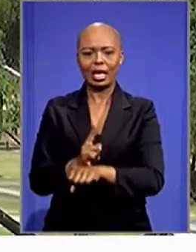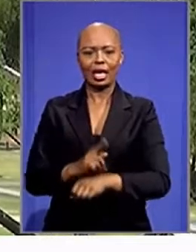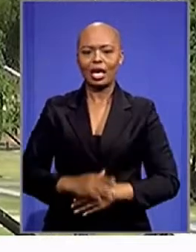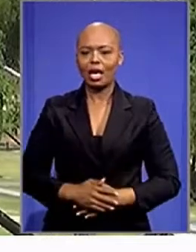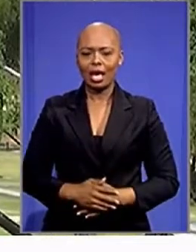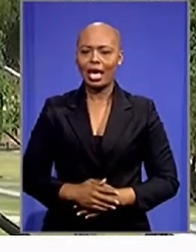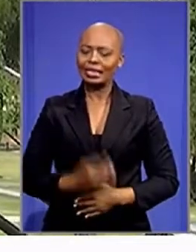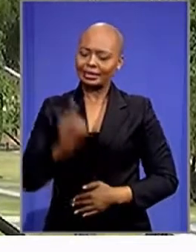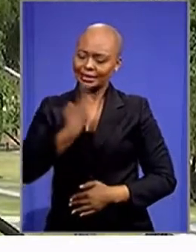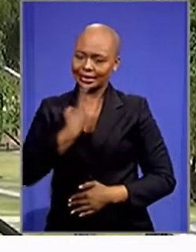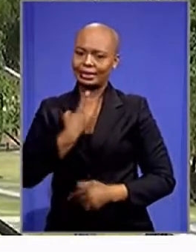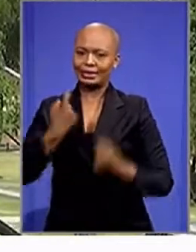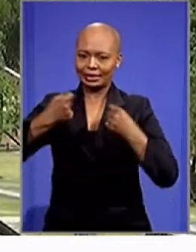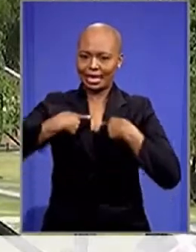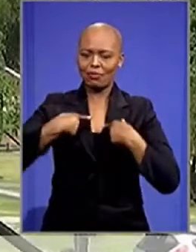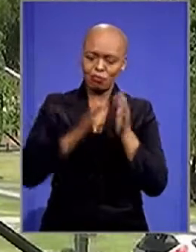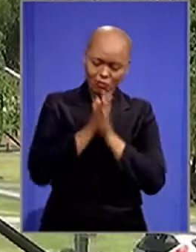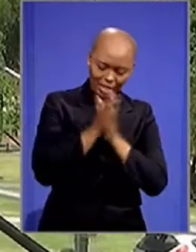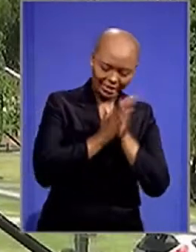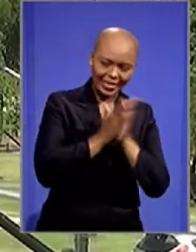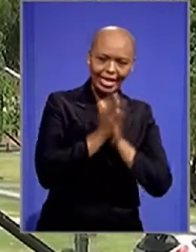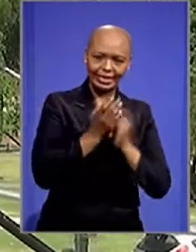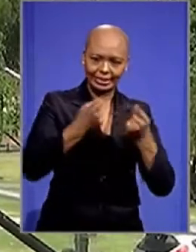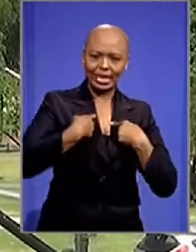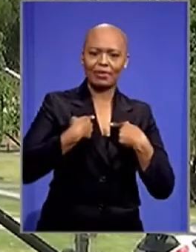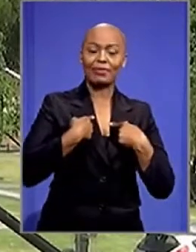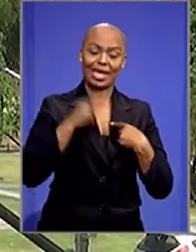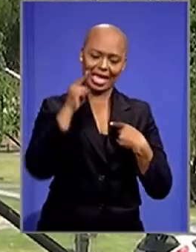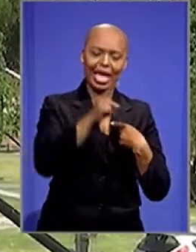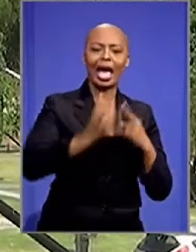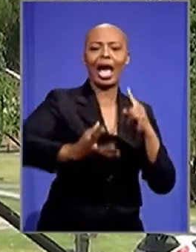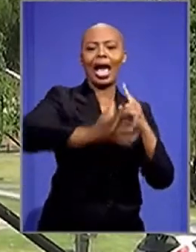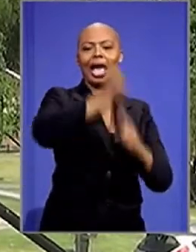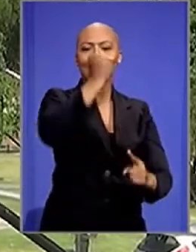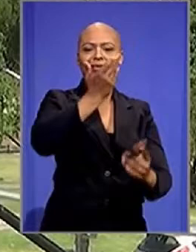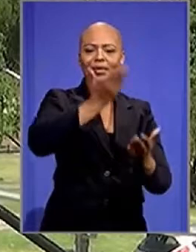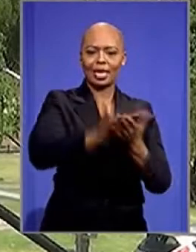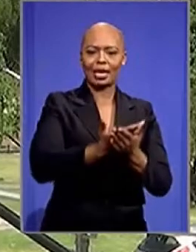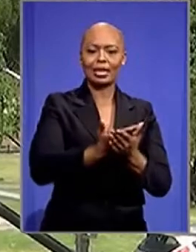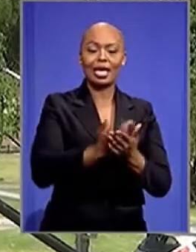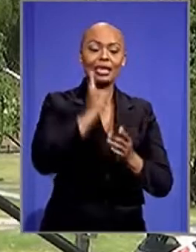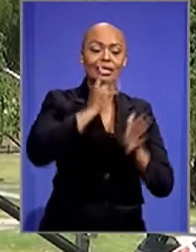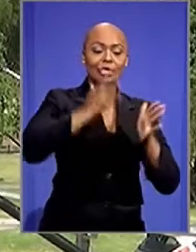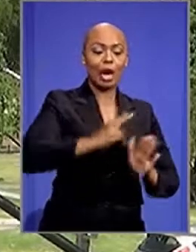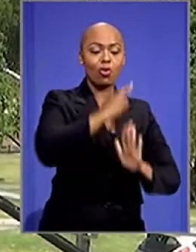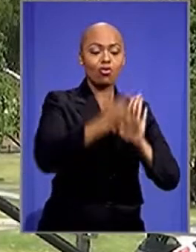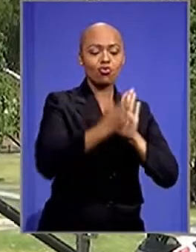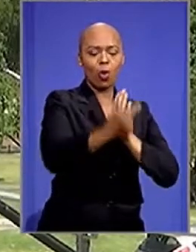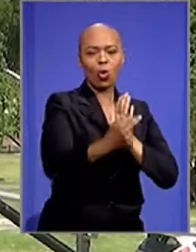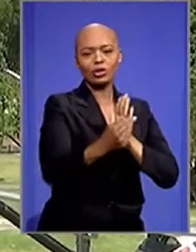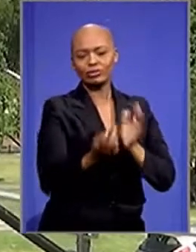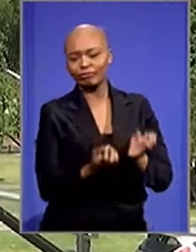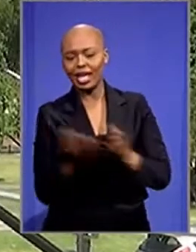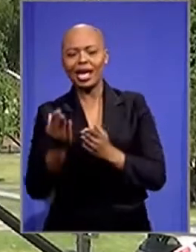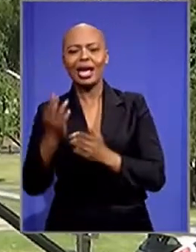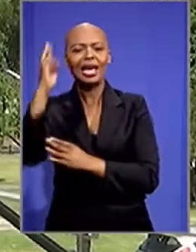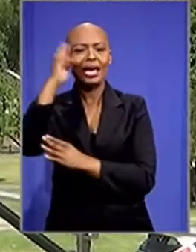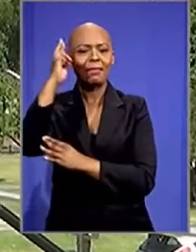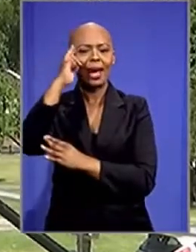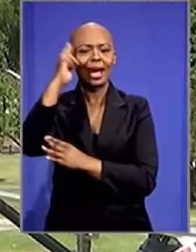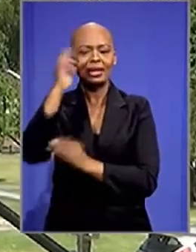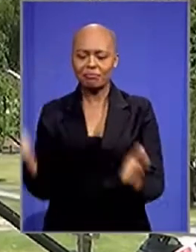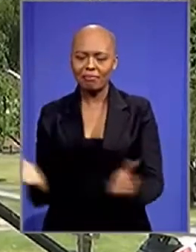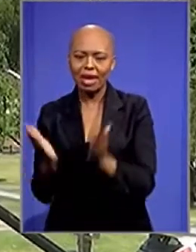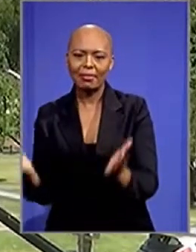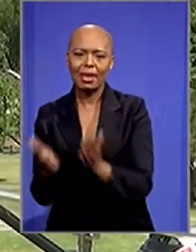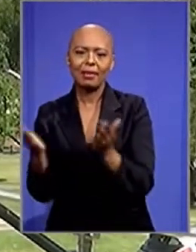a motivation from their side to achieve. So certainly our teachers remind them frequently of their potential, of the